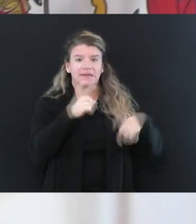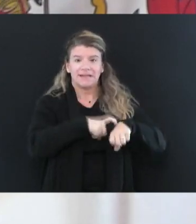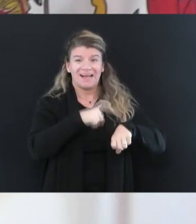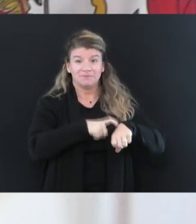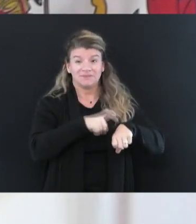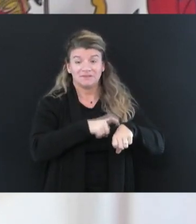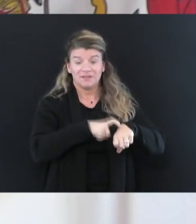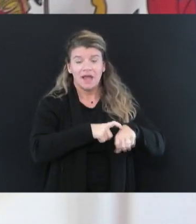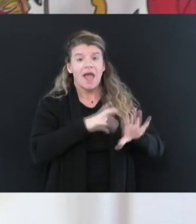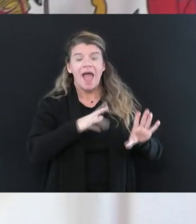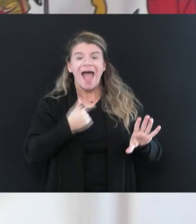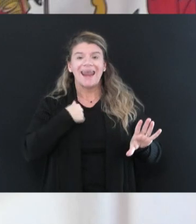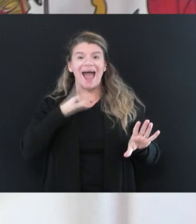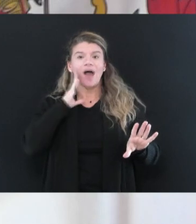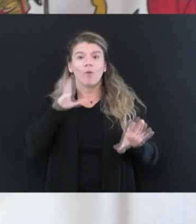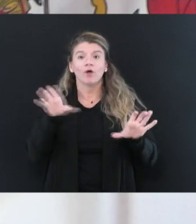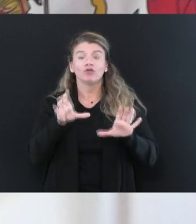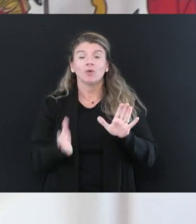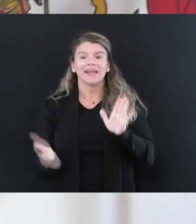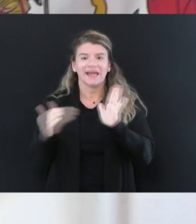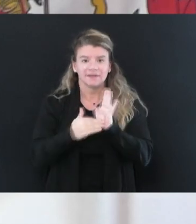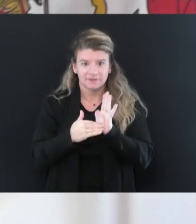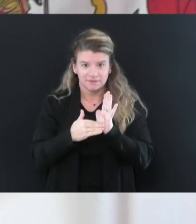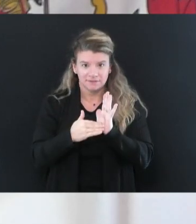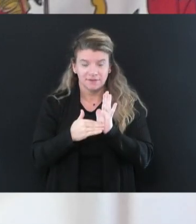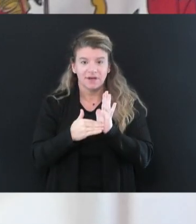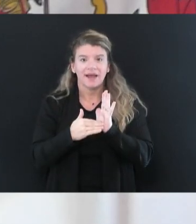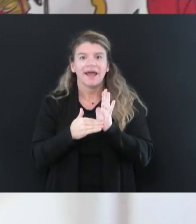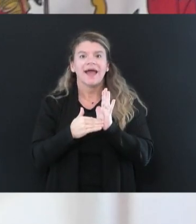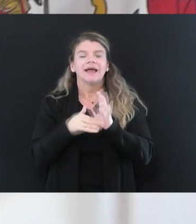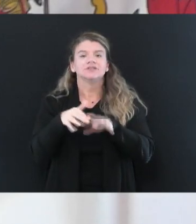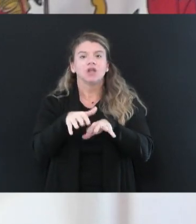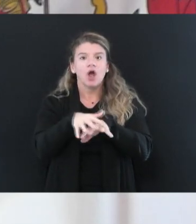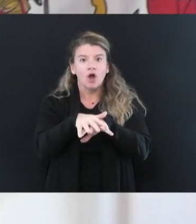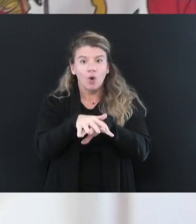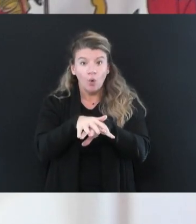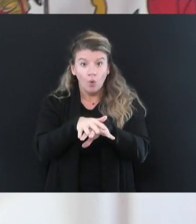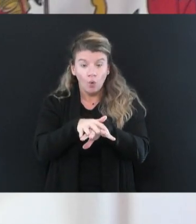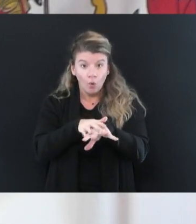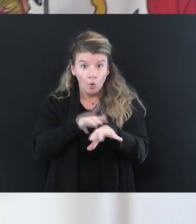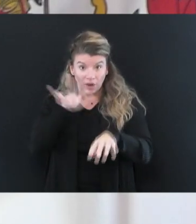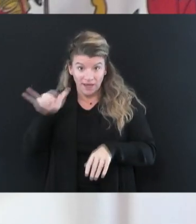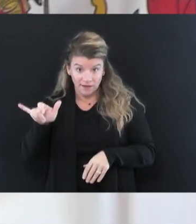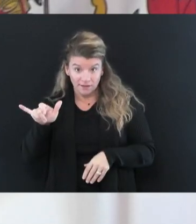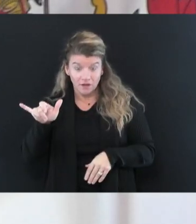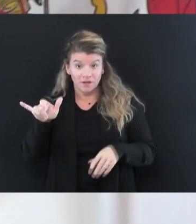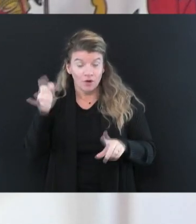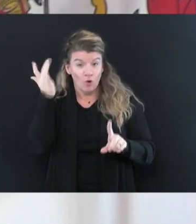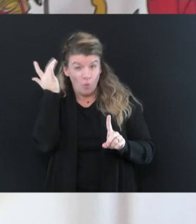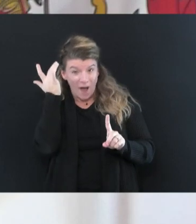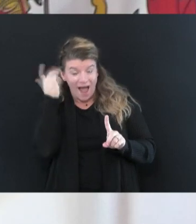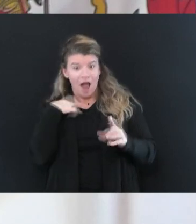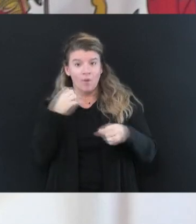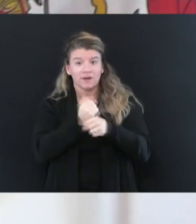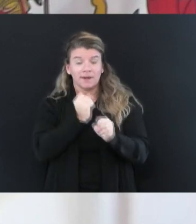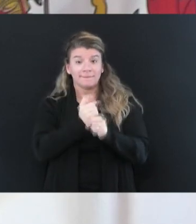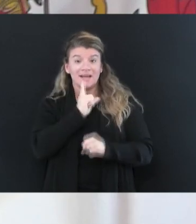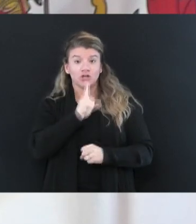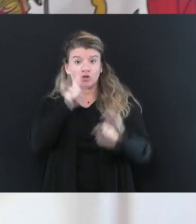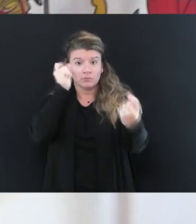and I'm going to go through it very slowly to make sure that we get it and get